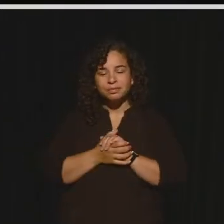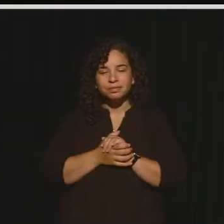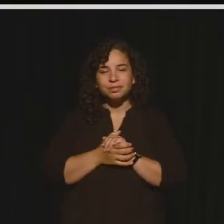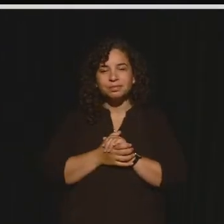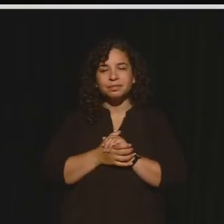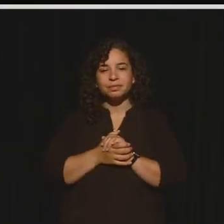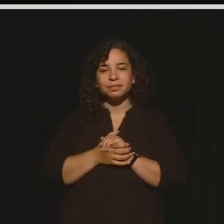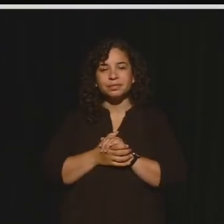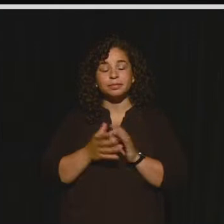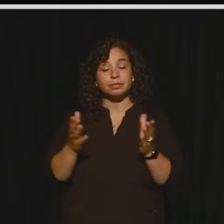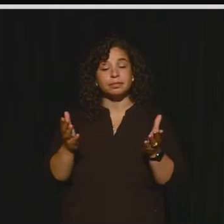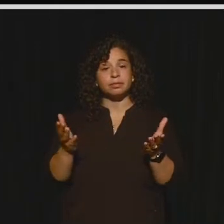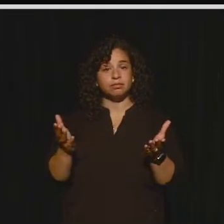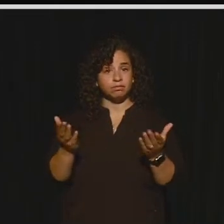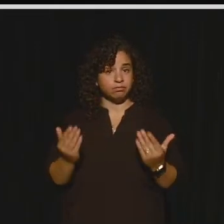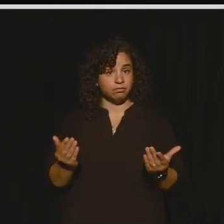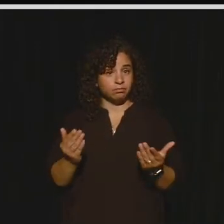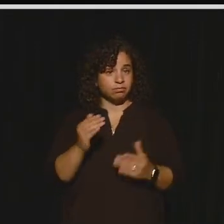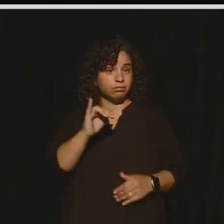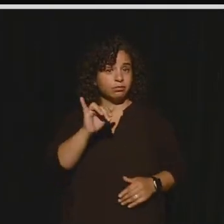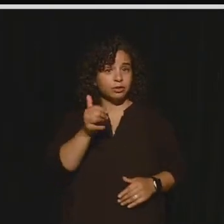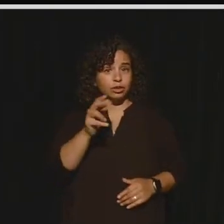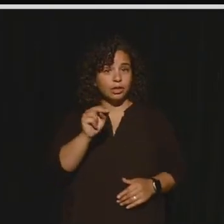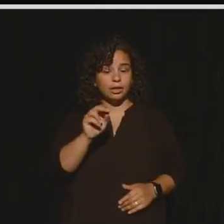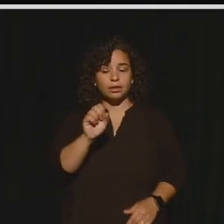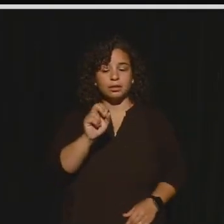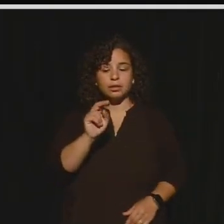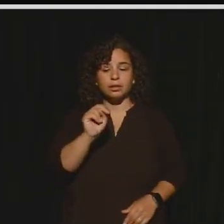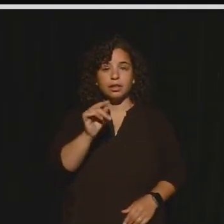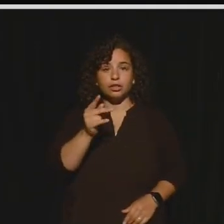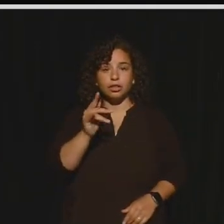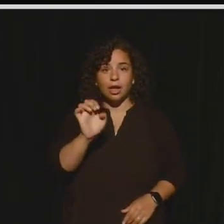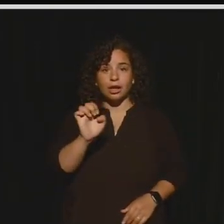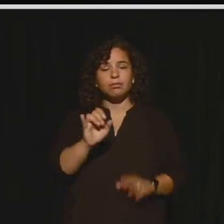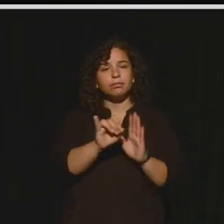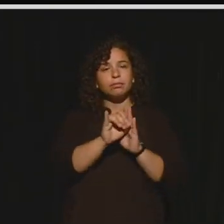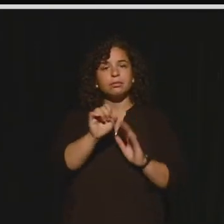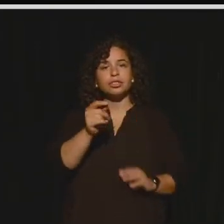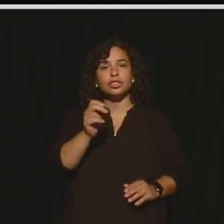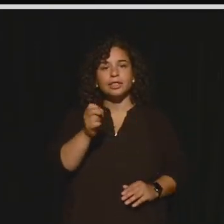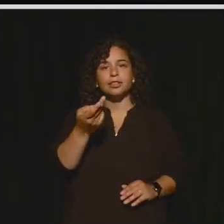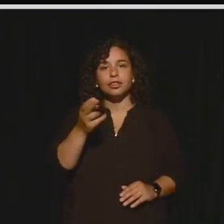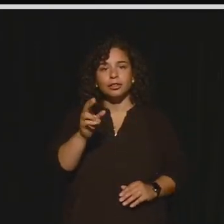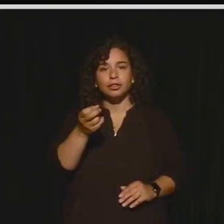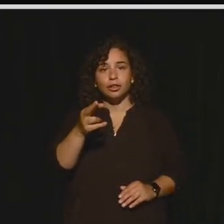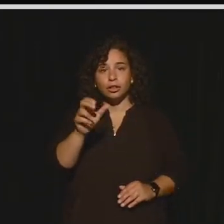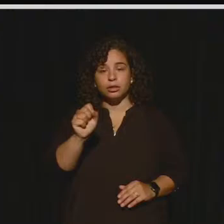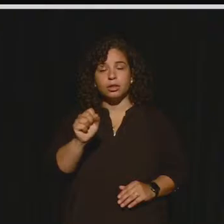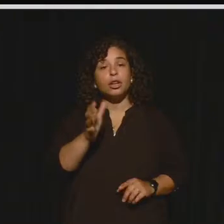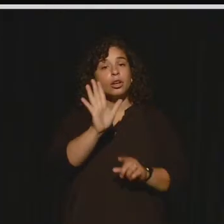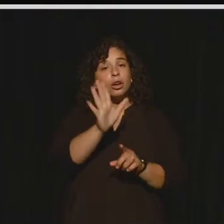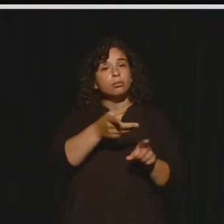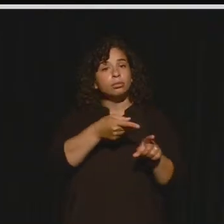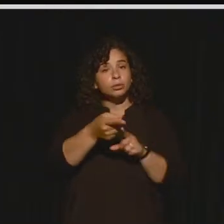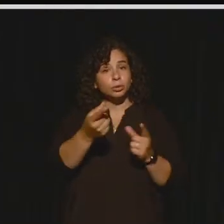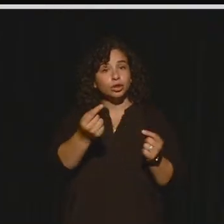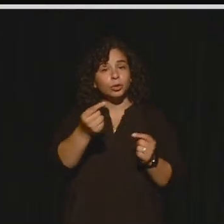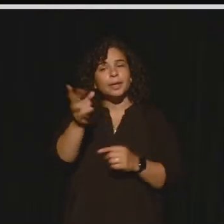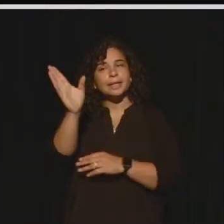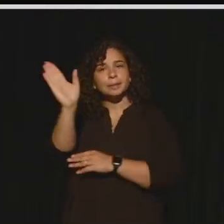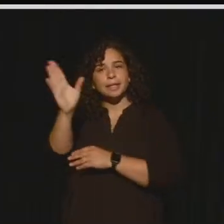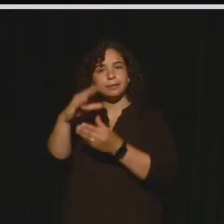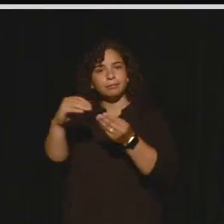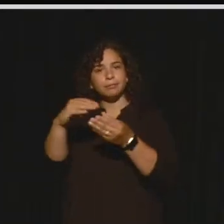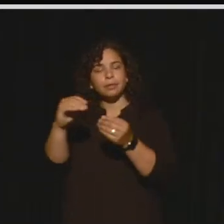bit. To start, Jen Sungshine uses the pronouns she, her, hers. Jen speaks